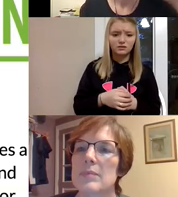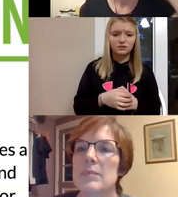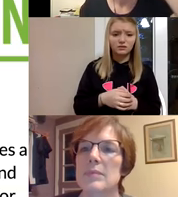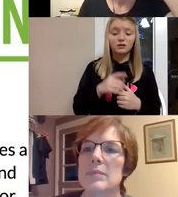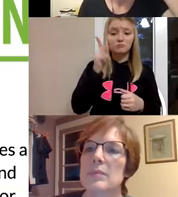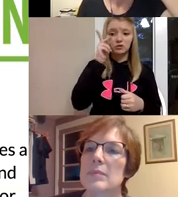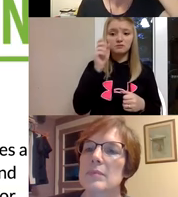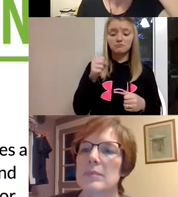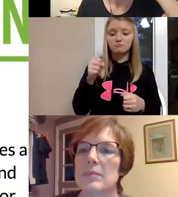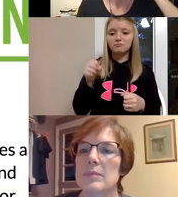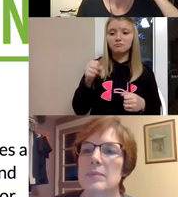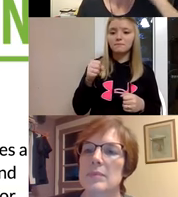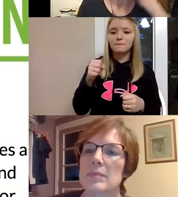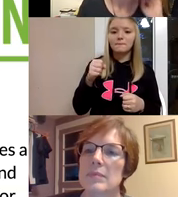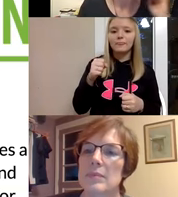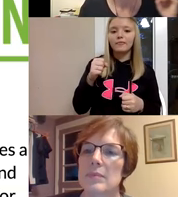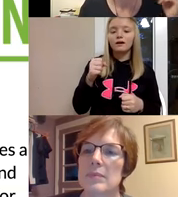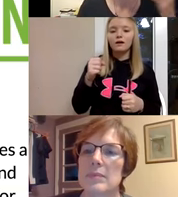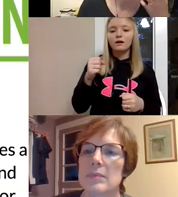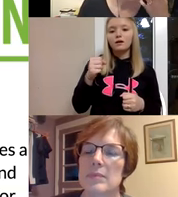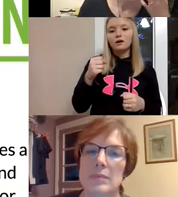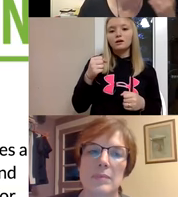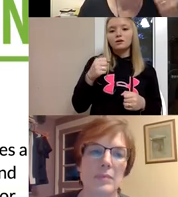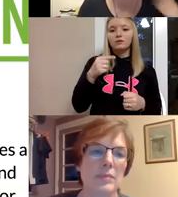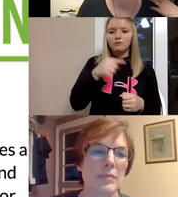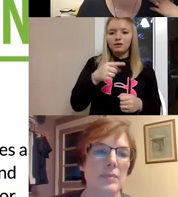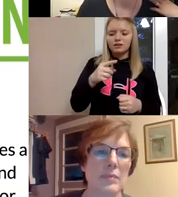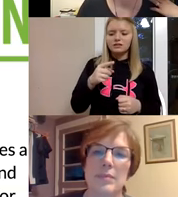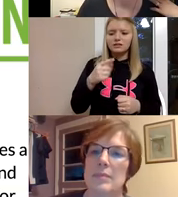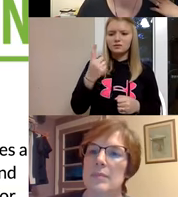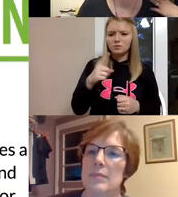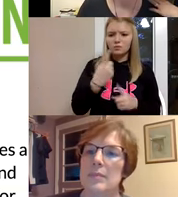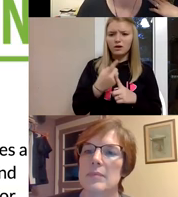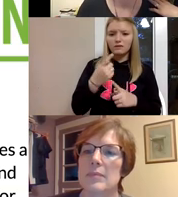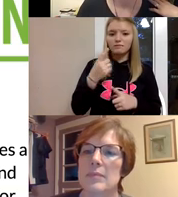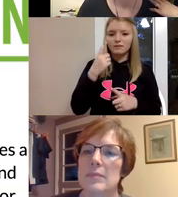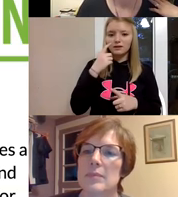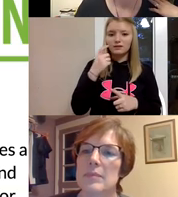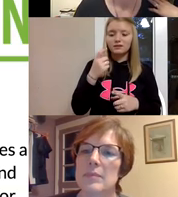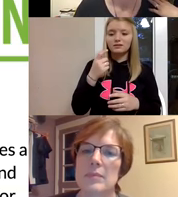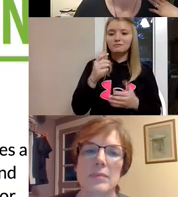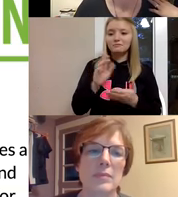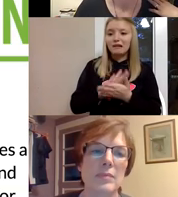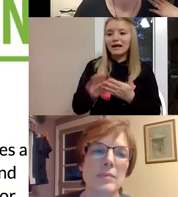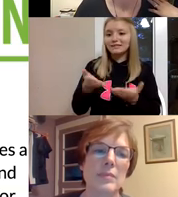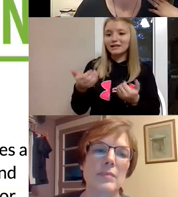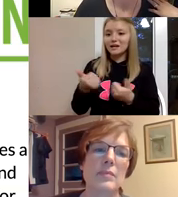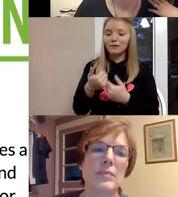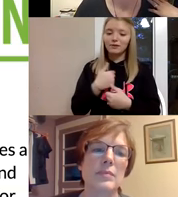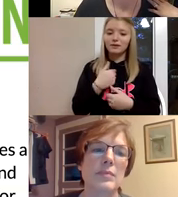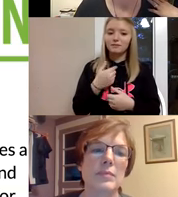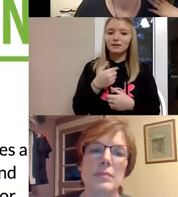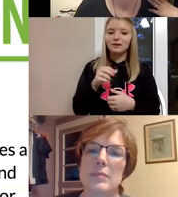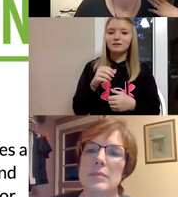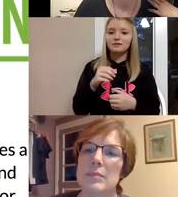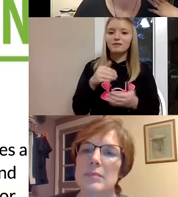Yeah, I do. So this is one that, because it is so convenient to carry with me, it is often in my